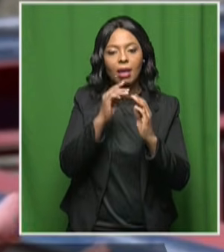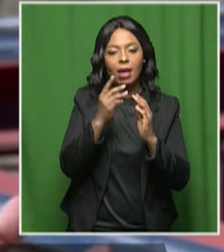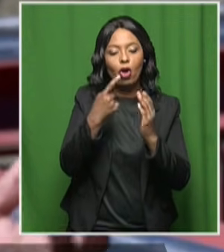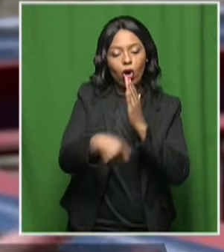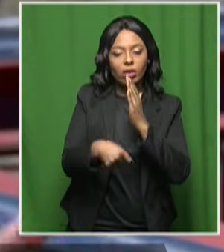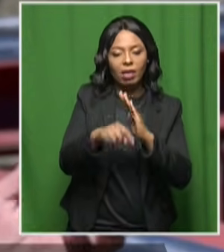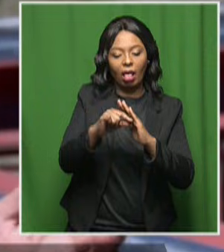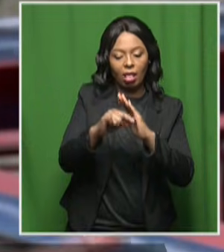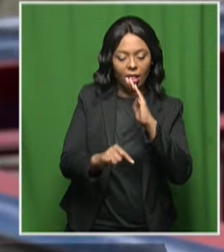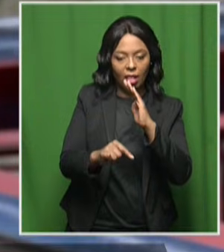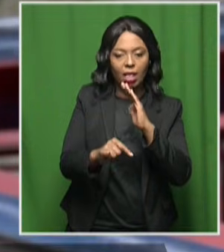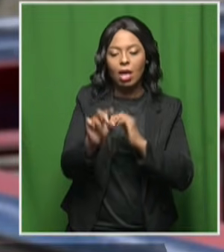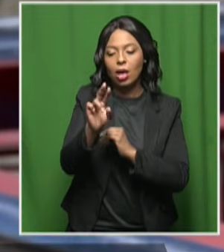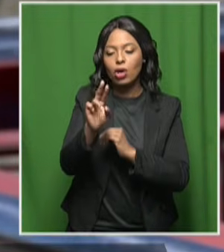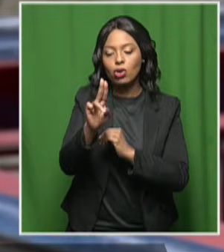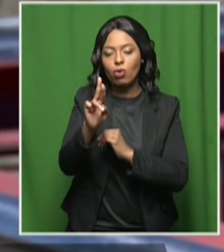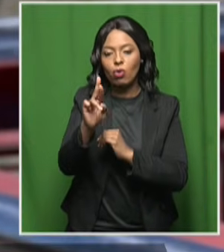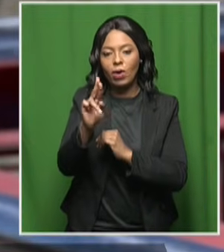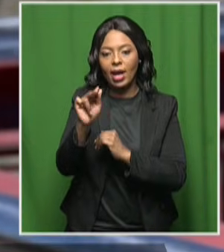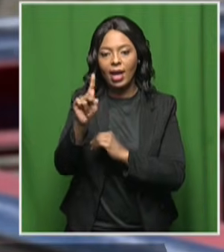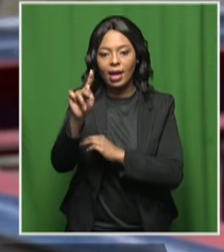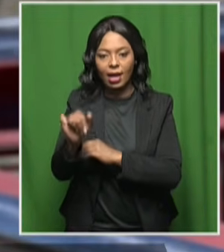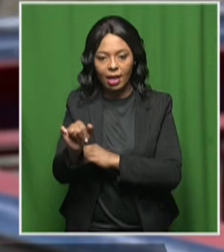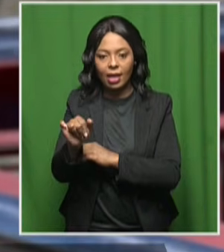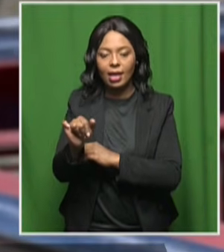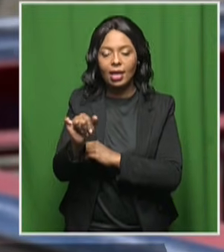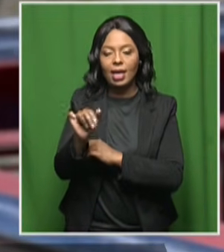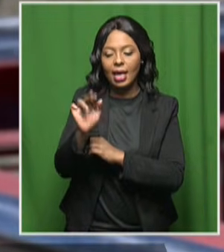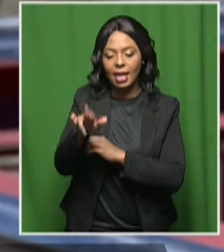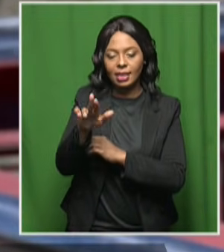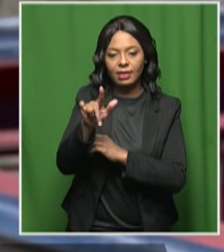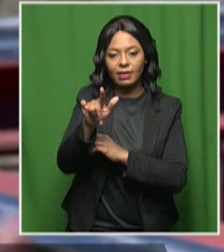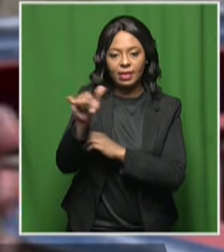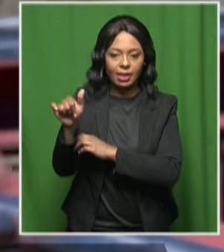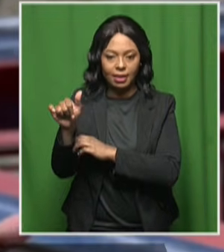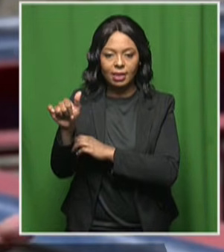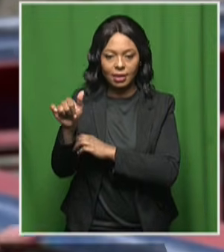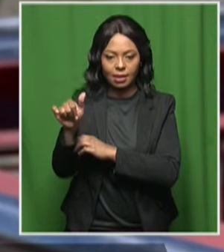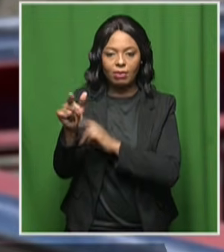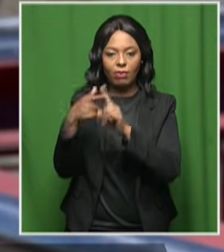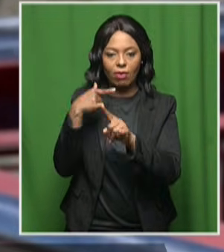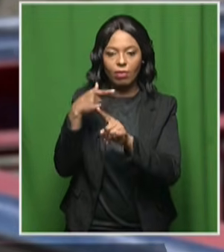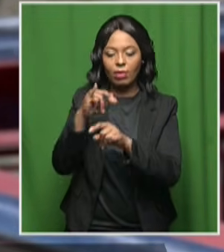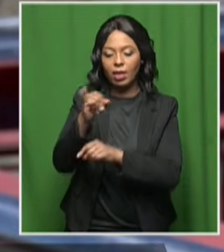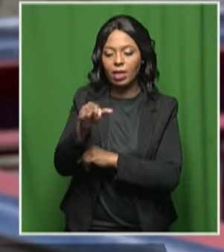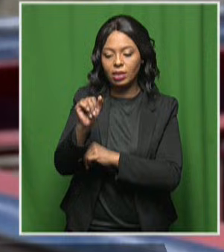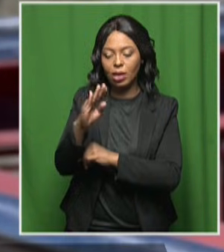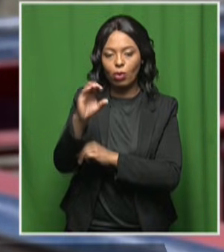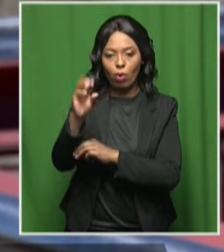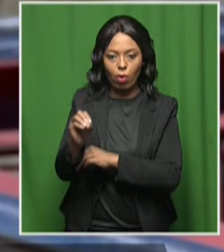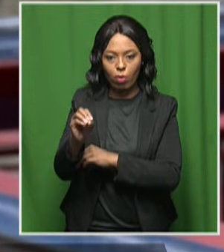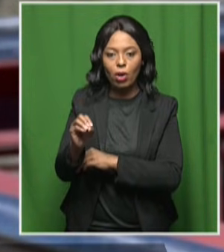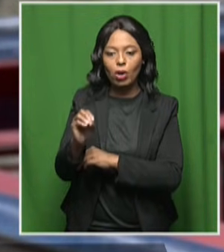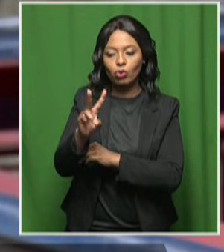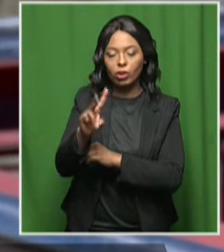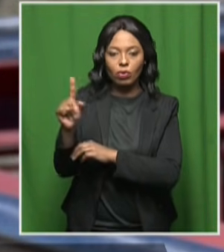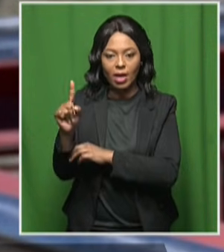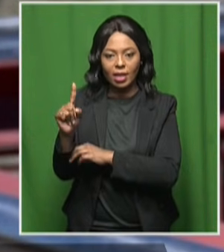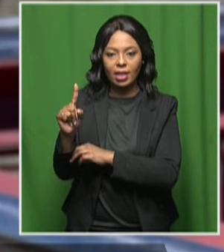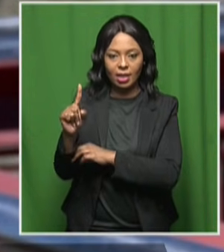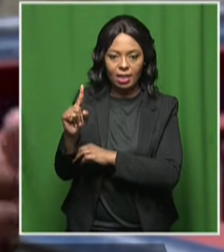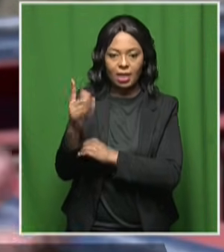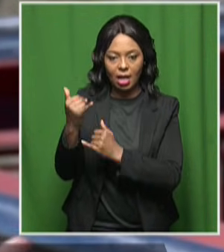Eureka, okay, was discovered in 1866, all right, by the young boy Erasmus Jacobs, all right. It was 21.25 carats. They cut it.